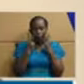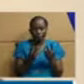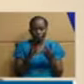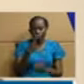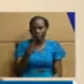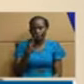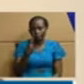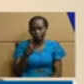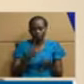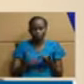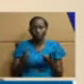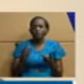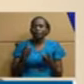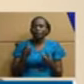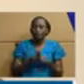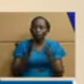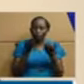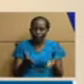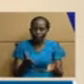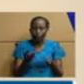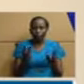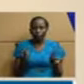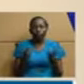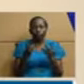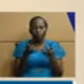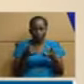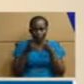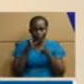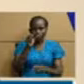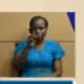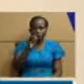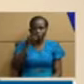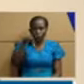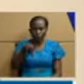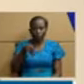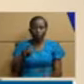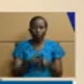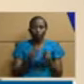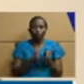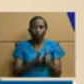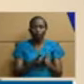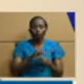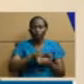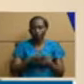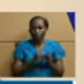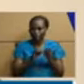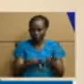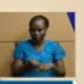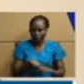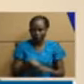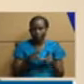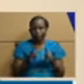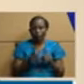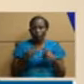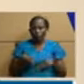two, being there to observe the SOPs under COVID. We are all going through hard times, and as a government,